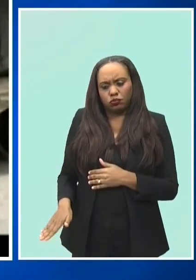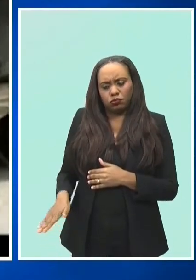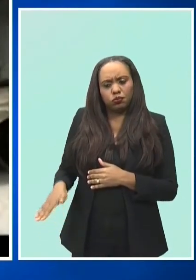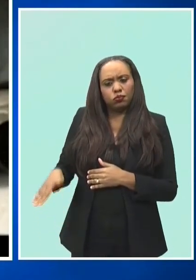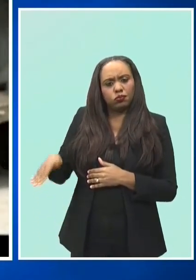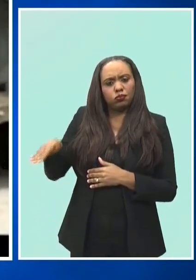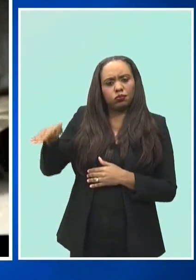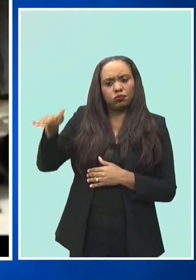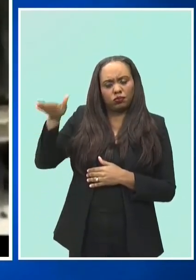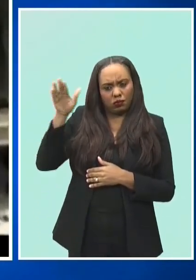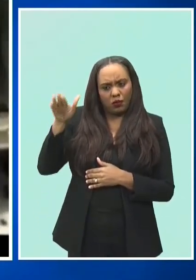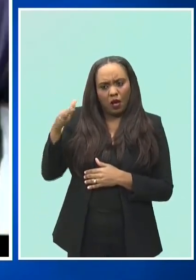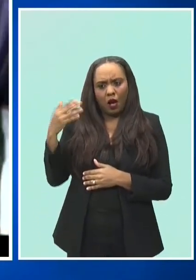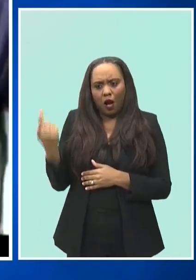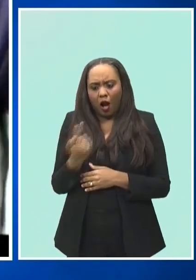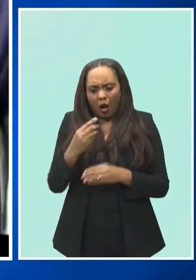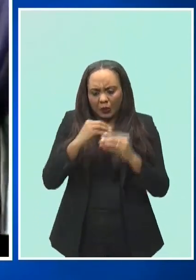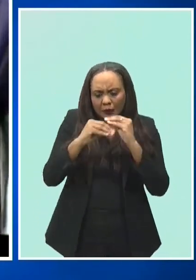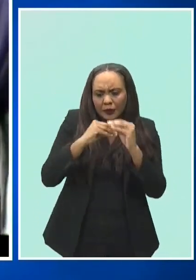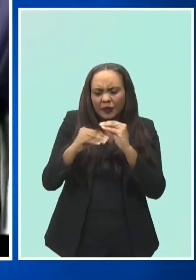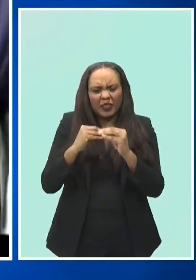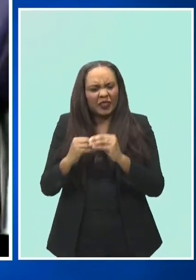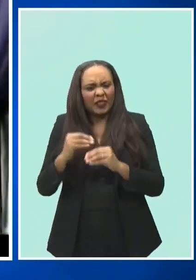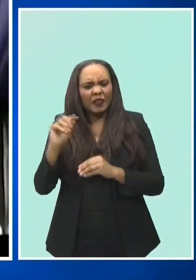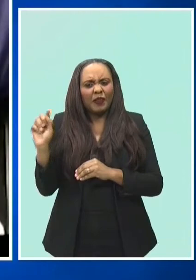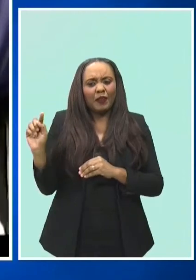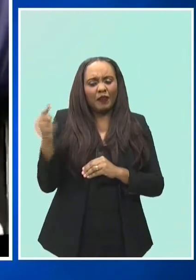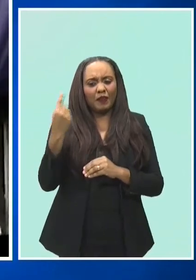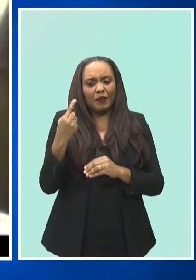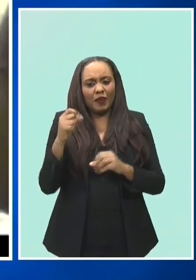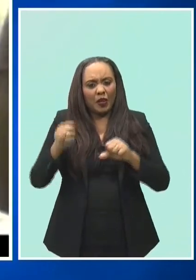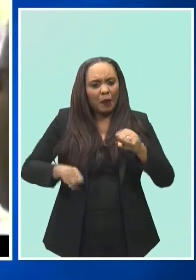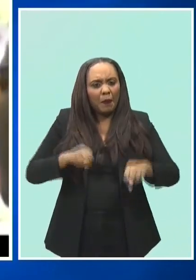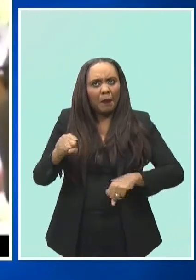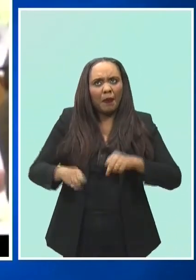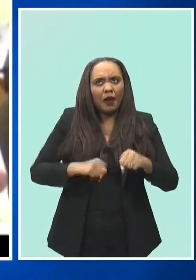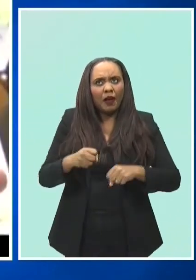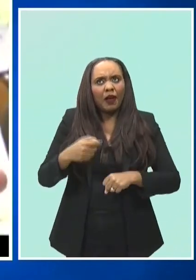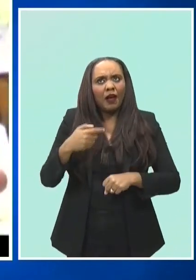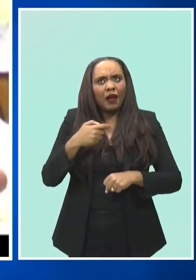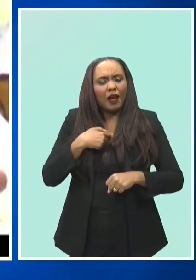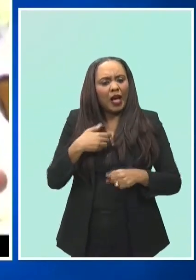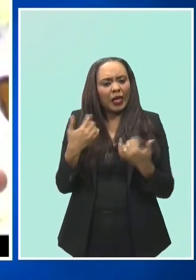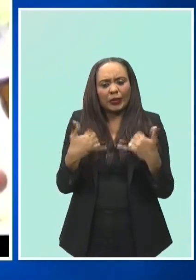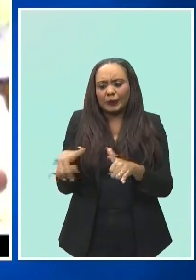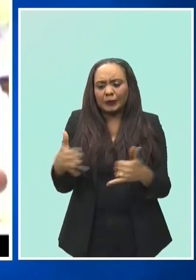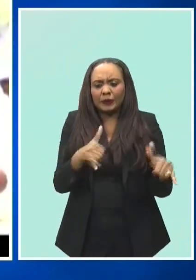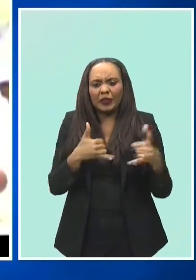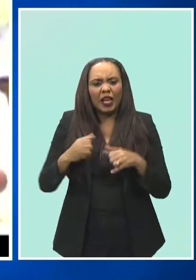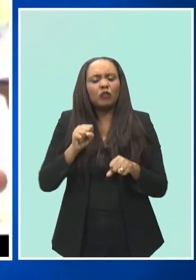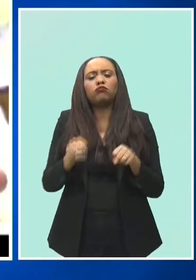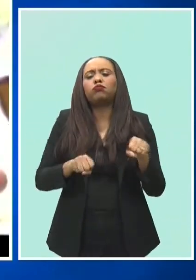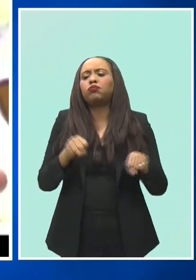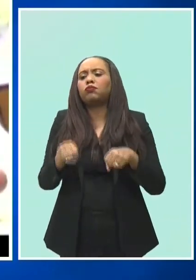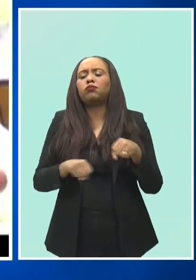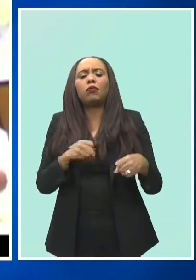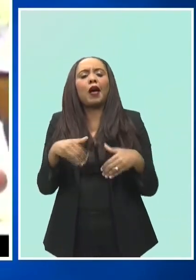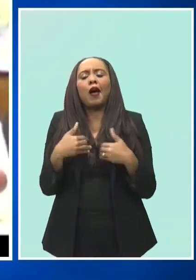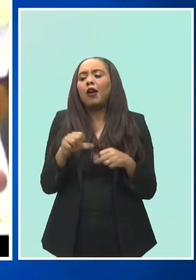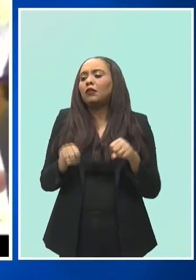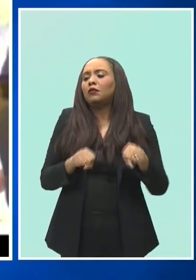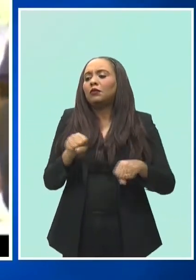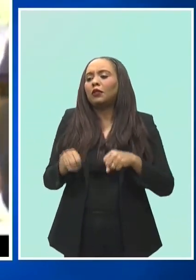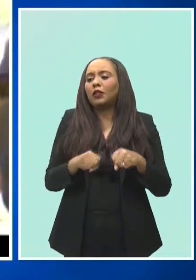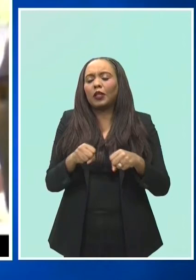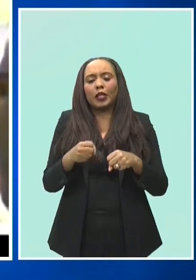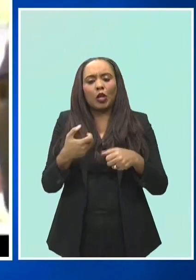first bicycle I own, I never get it free. I have to make it. I used to play marble. I used to ride bike, bicycle,